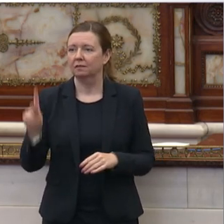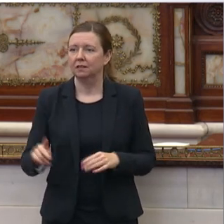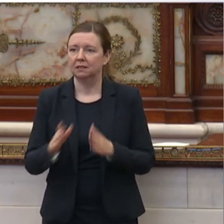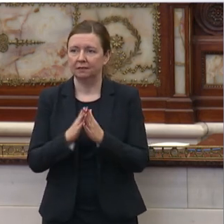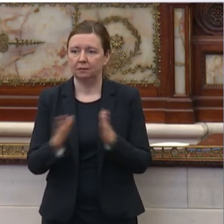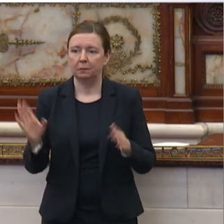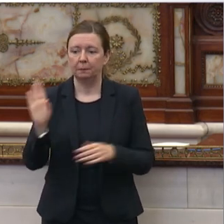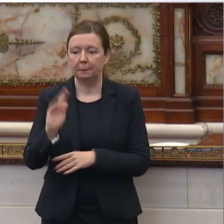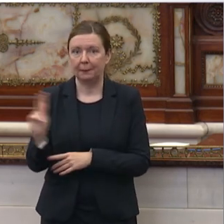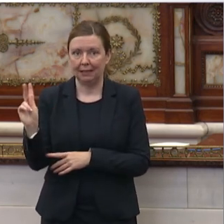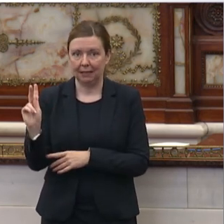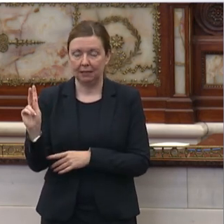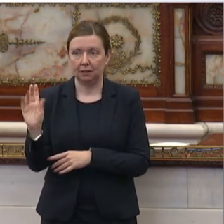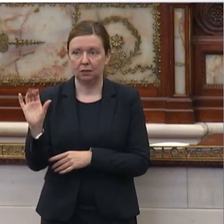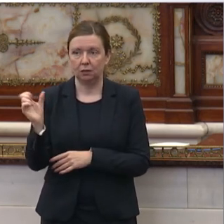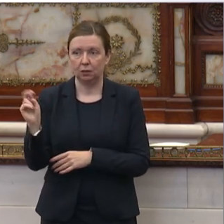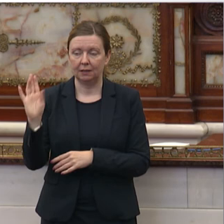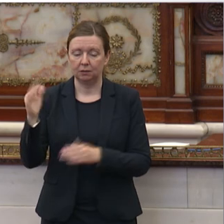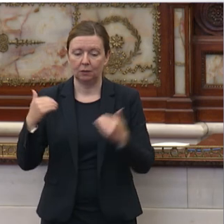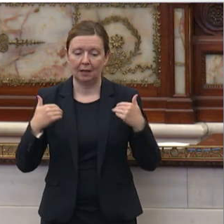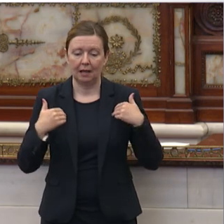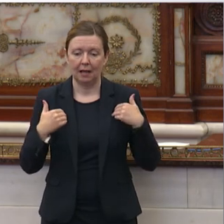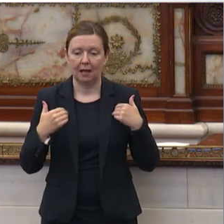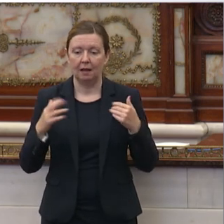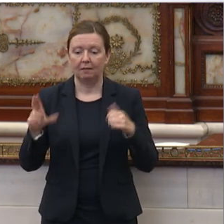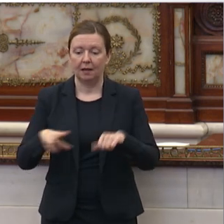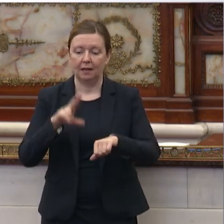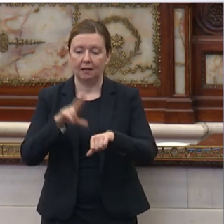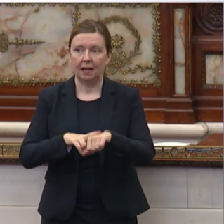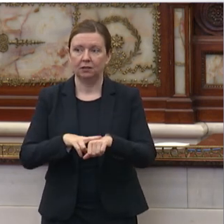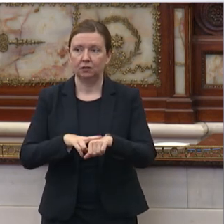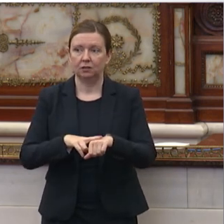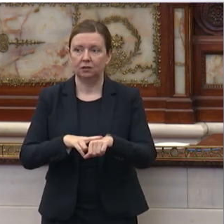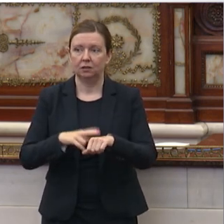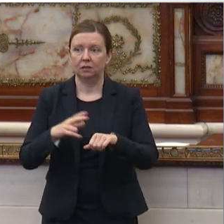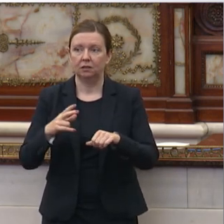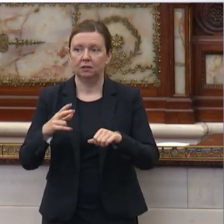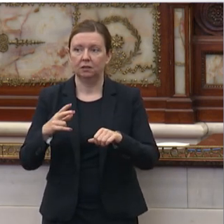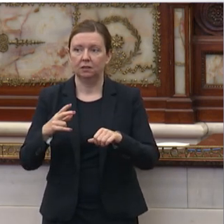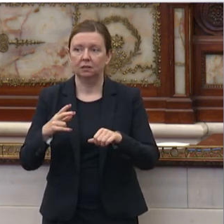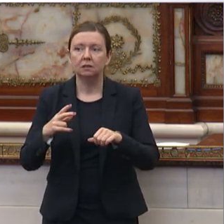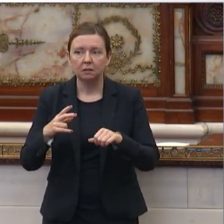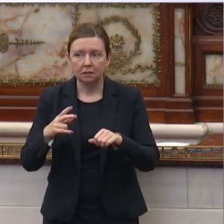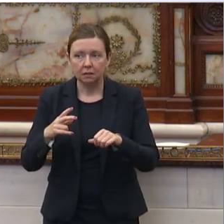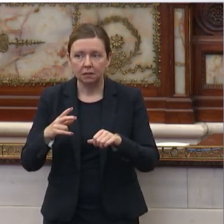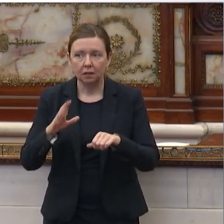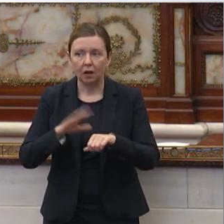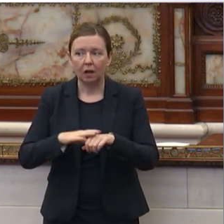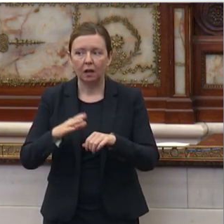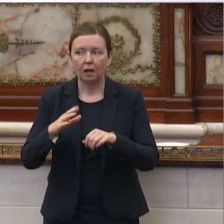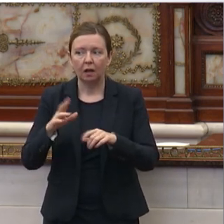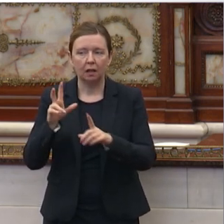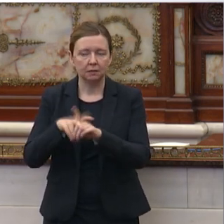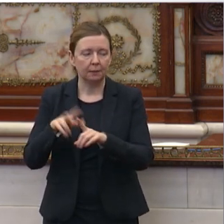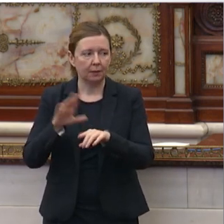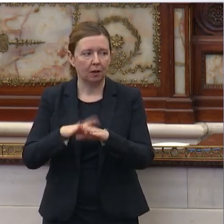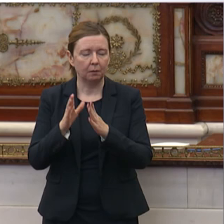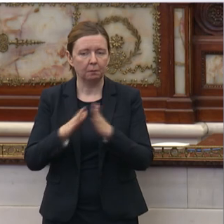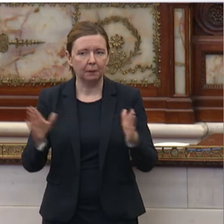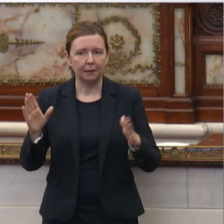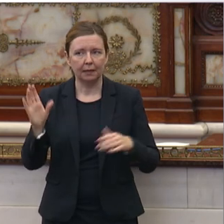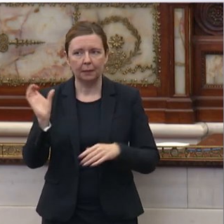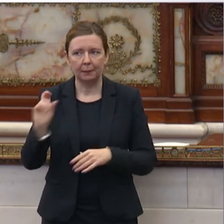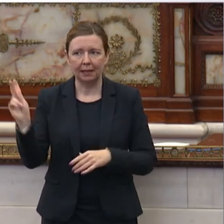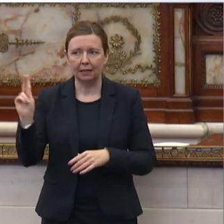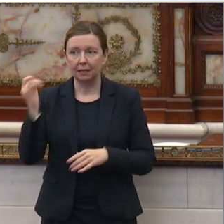Banking Coalition will be having a national visioning summit on public banking. For those